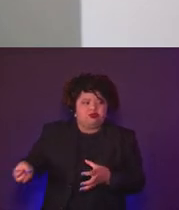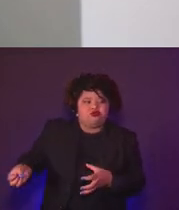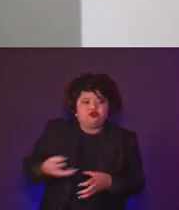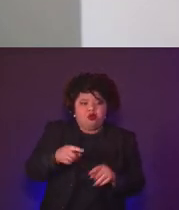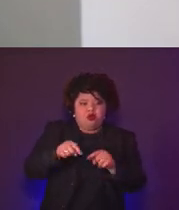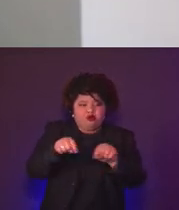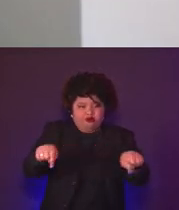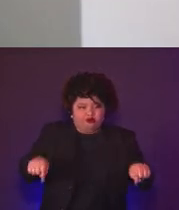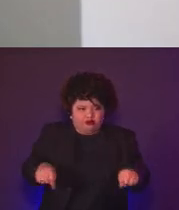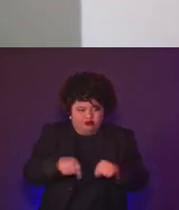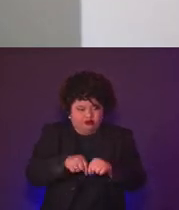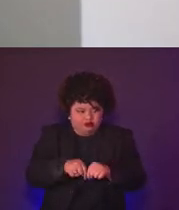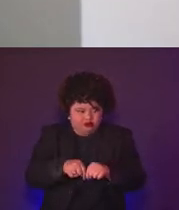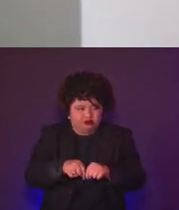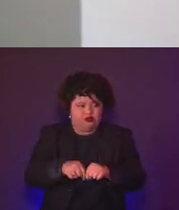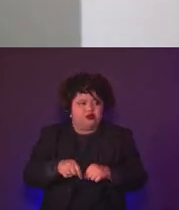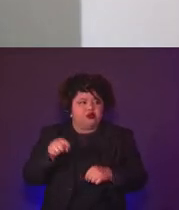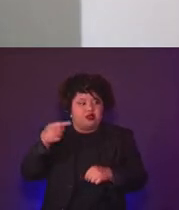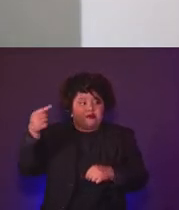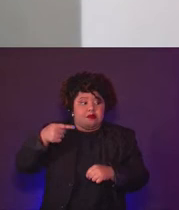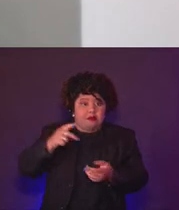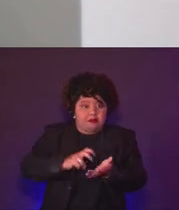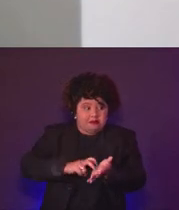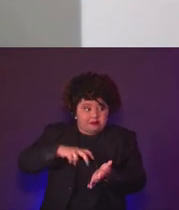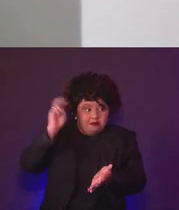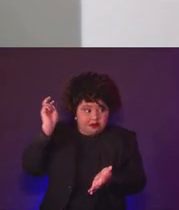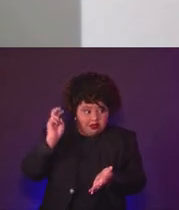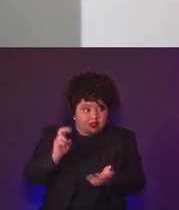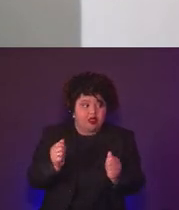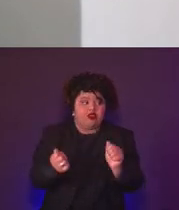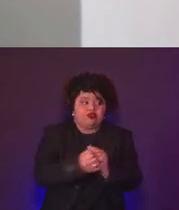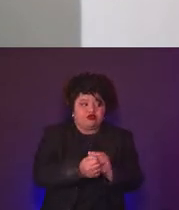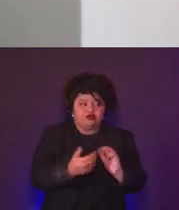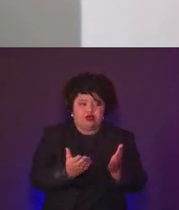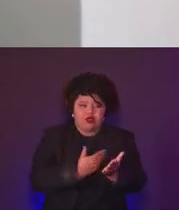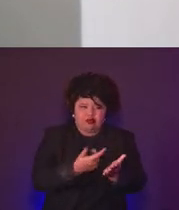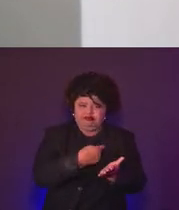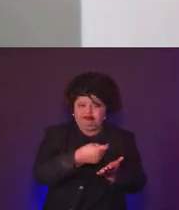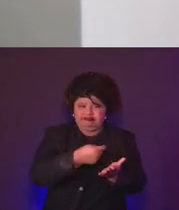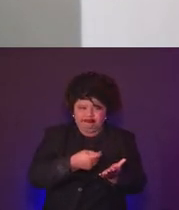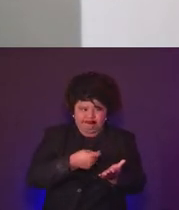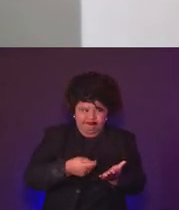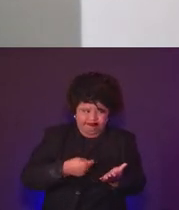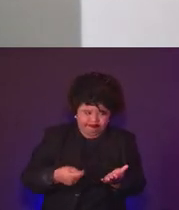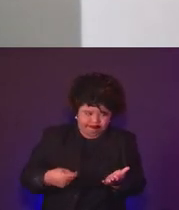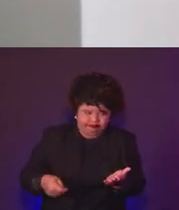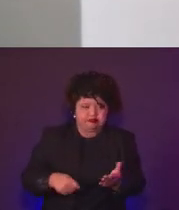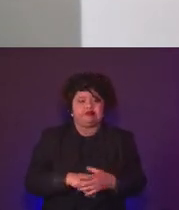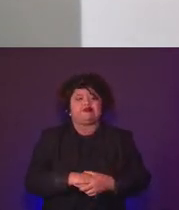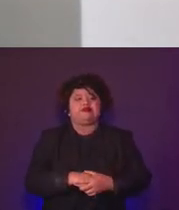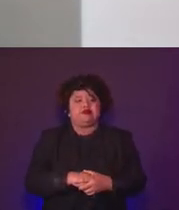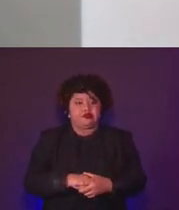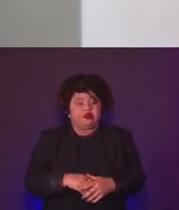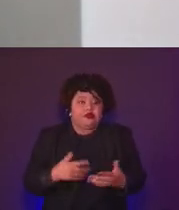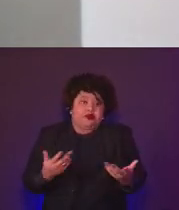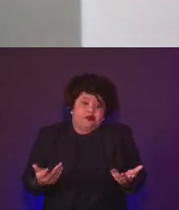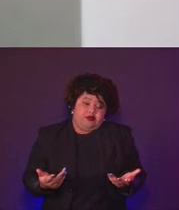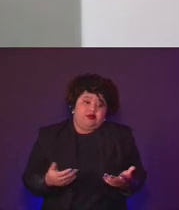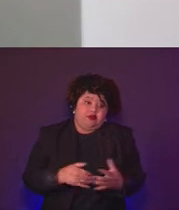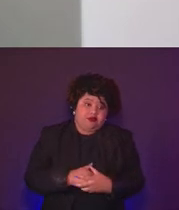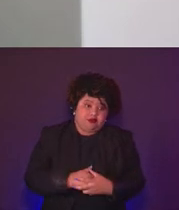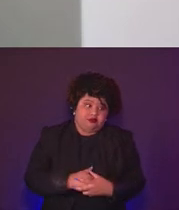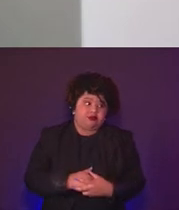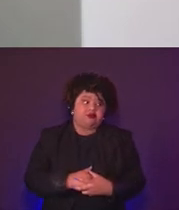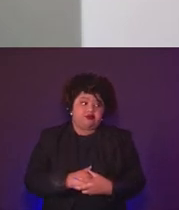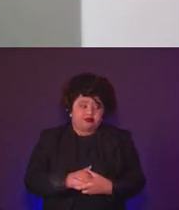met first thing in the morning to go through the book together. And so when I left, I gave